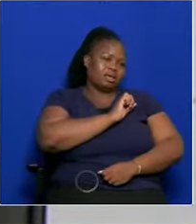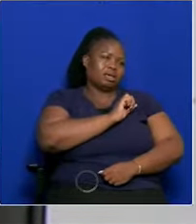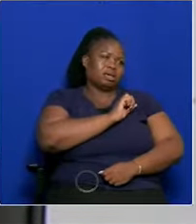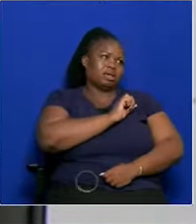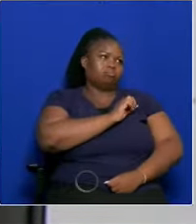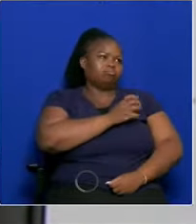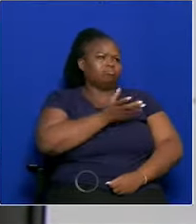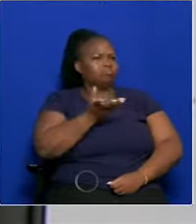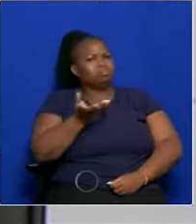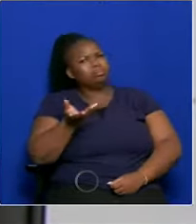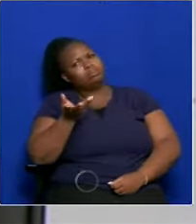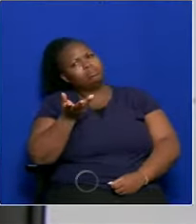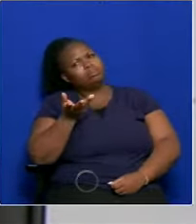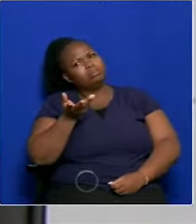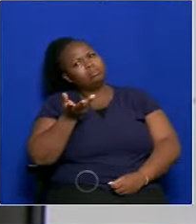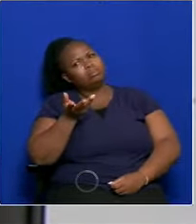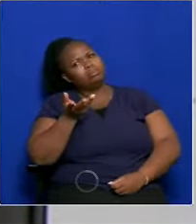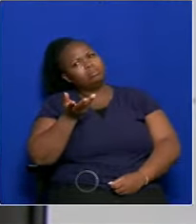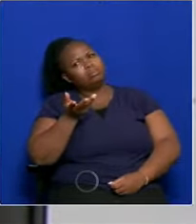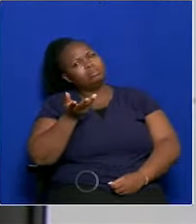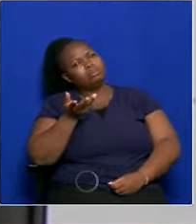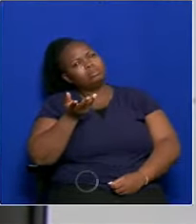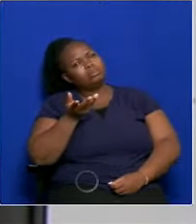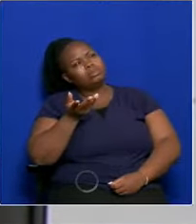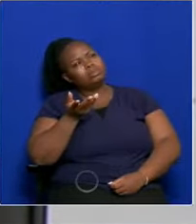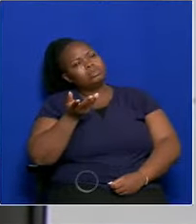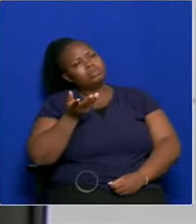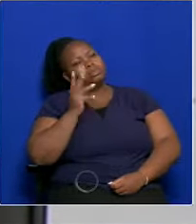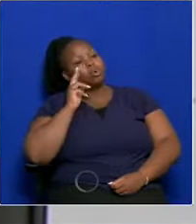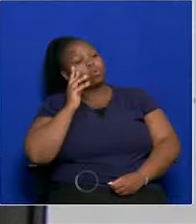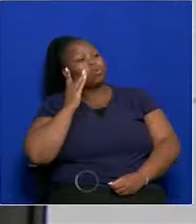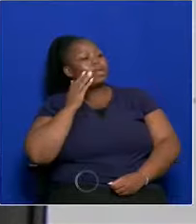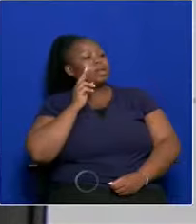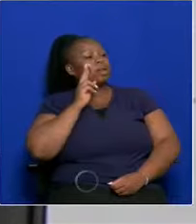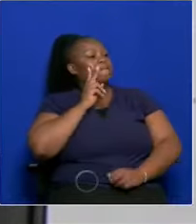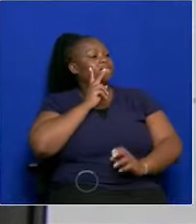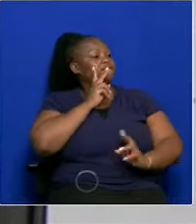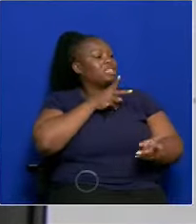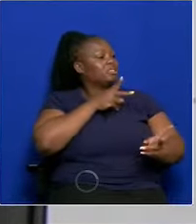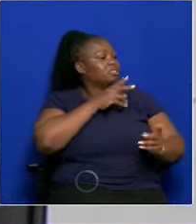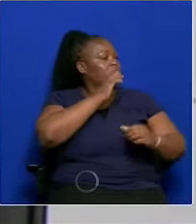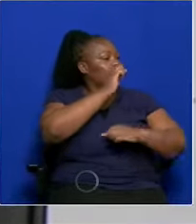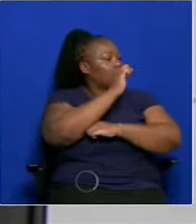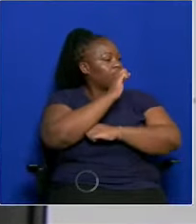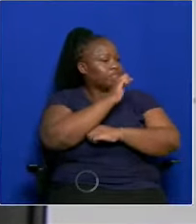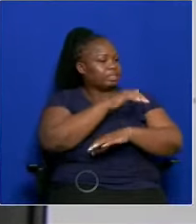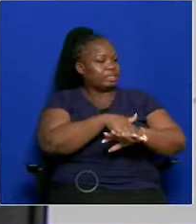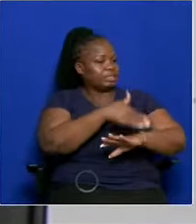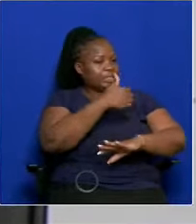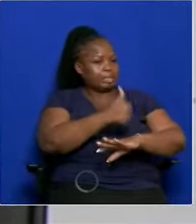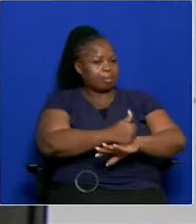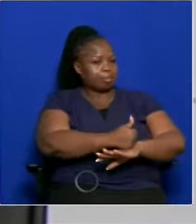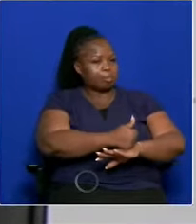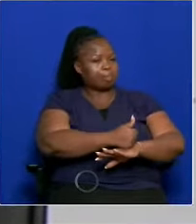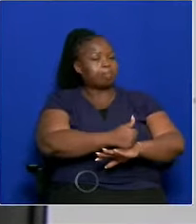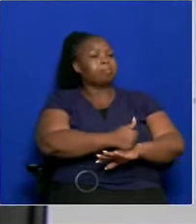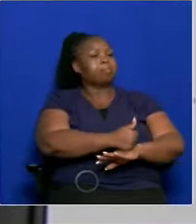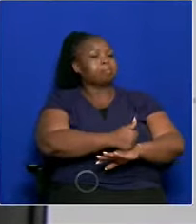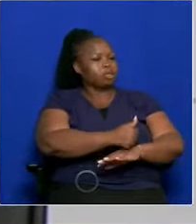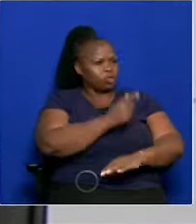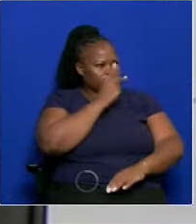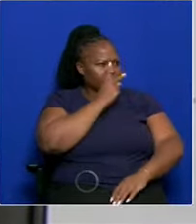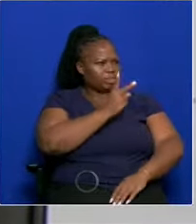In first glance, the setup, office setup, you will see this serious